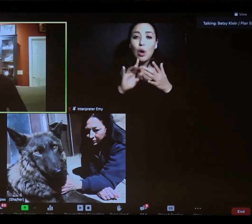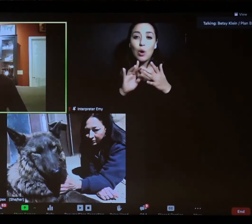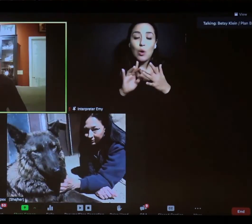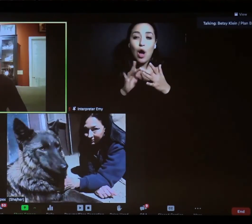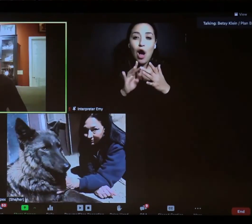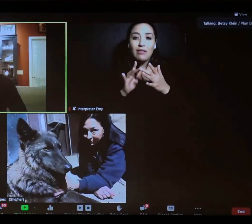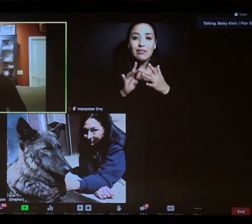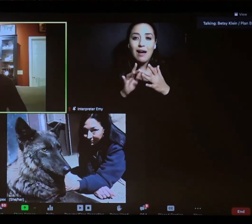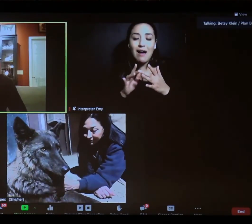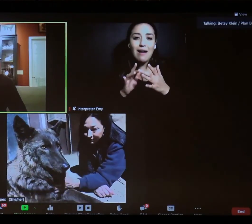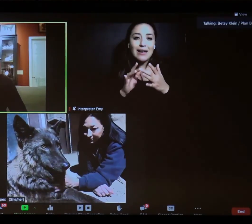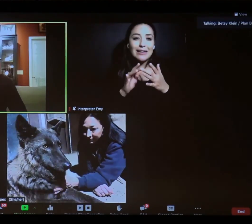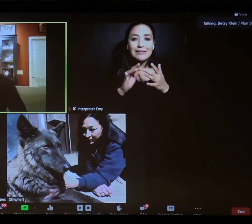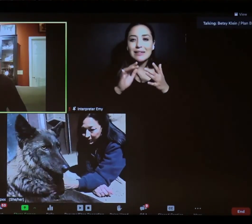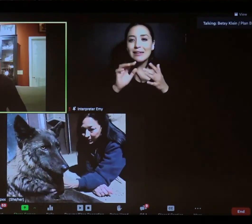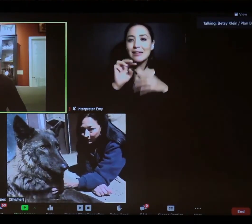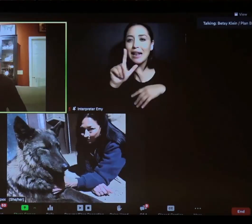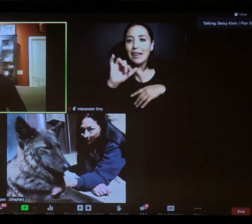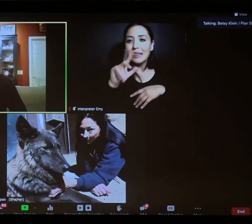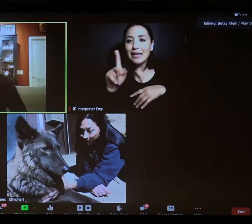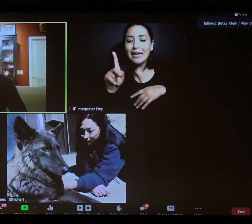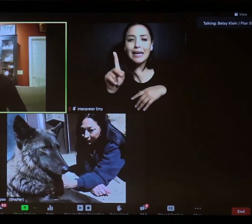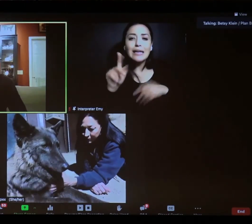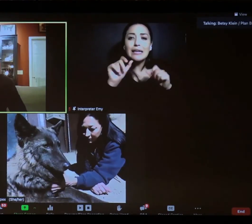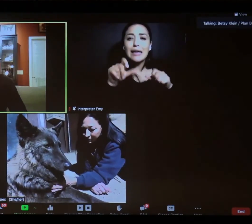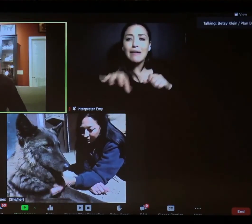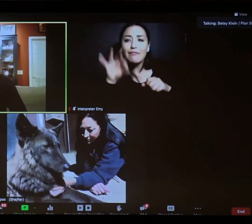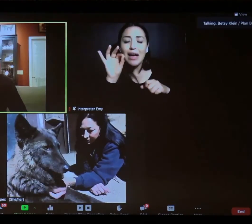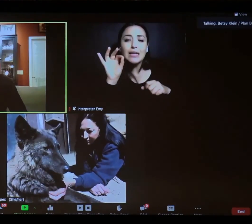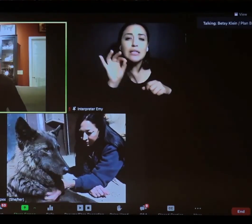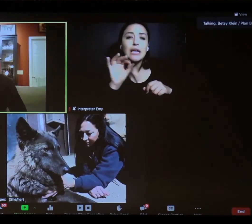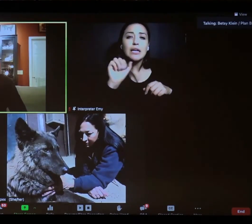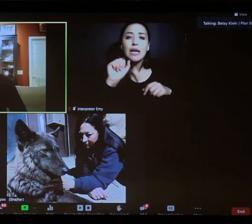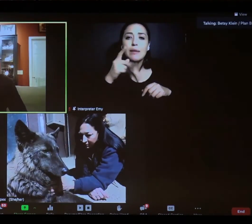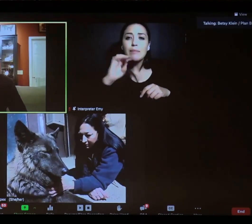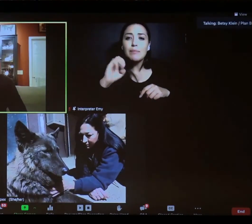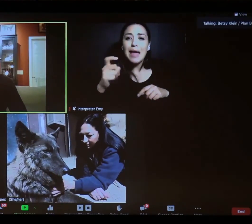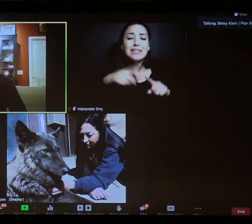to have to deal with anything. We want to have a very positive and wonderful day tomorrow.